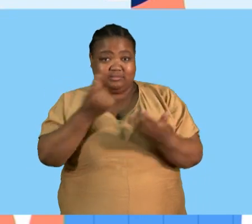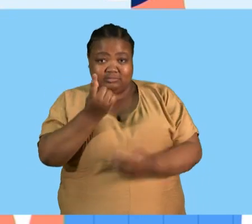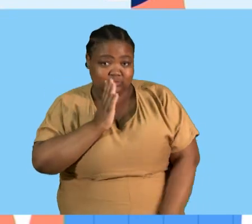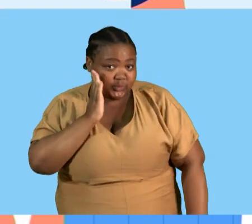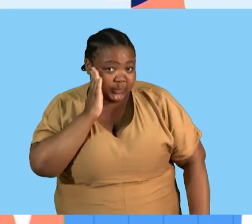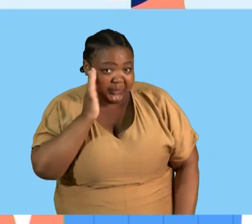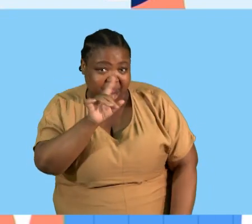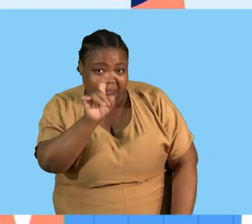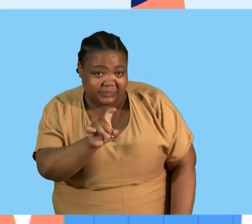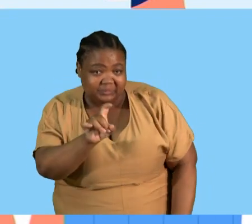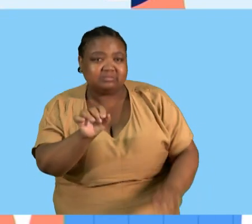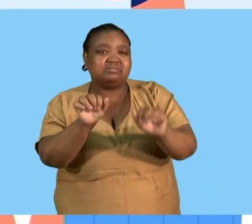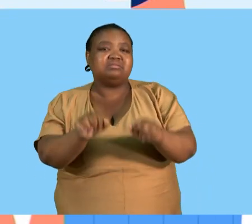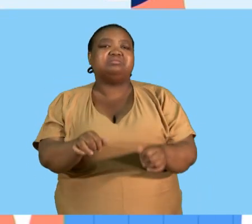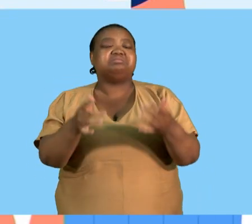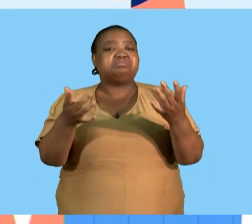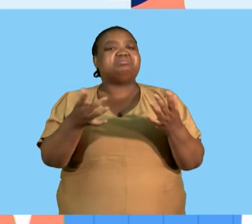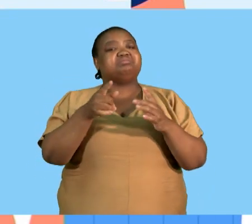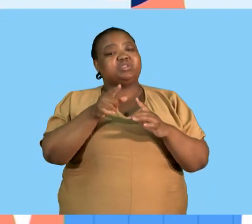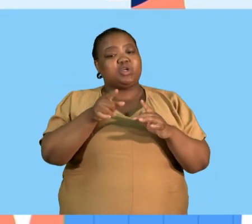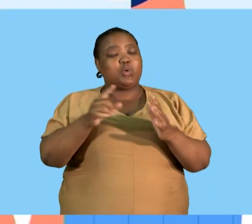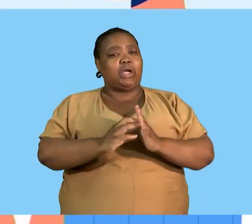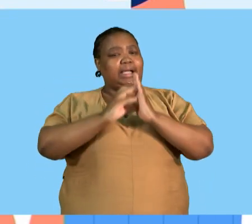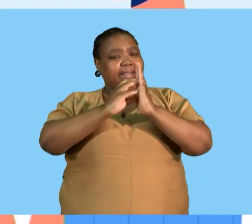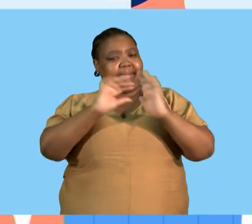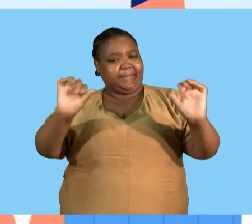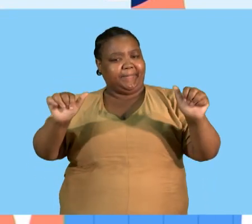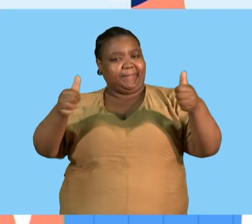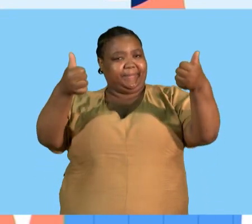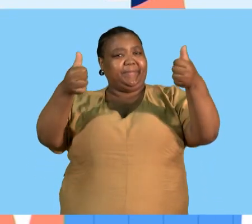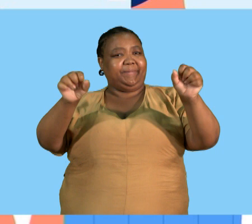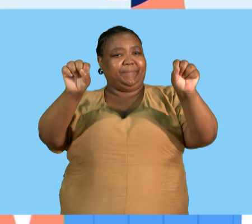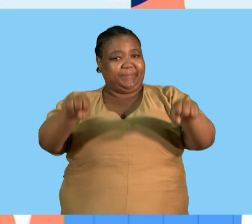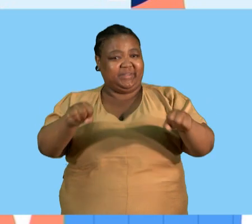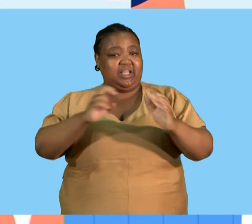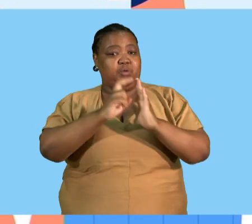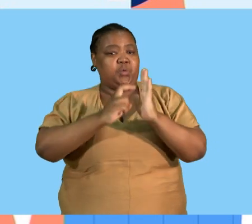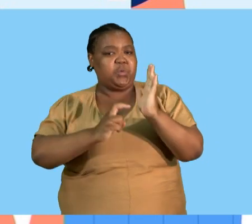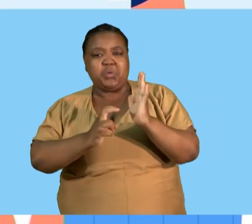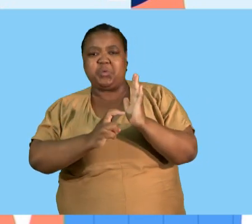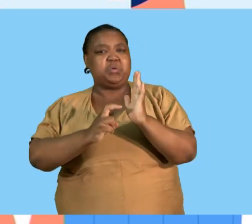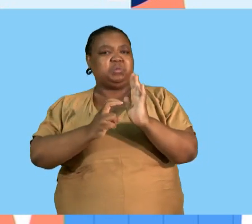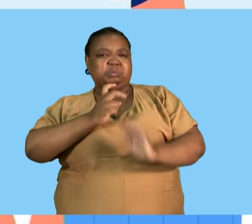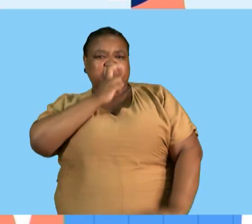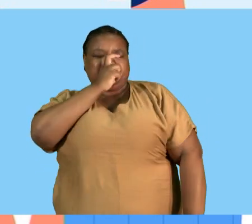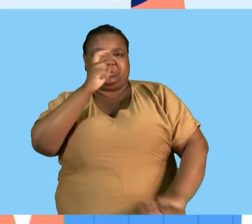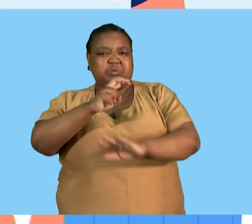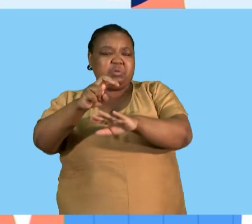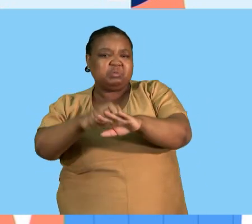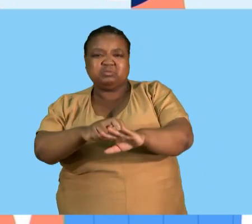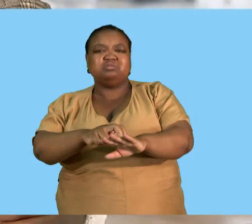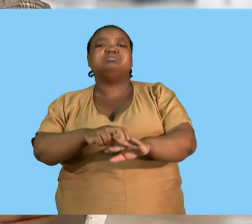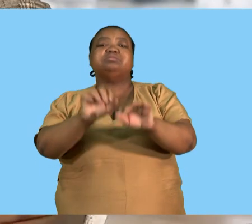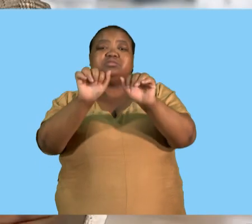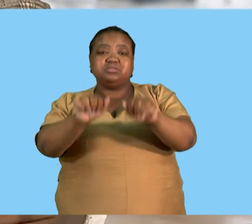here, did you know that if you set a good example, you need not worry about setting rules? Why? Because as a leader or as a